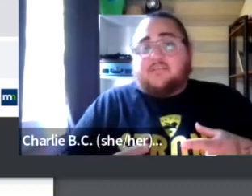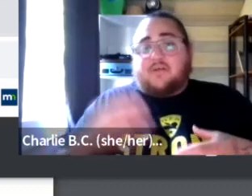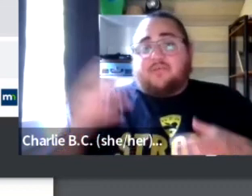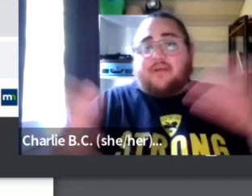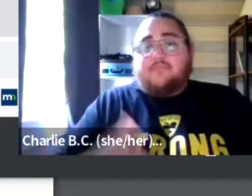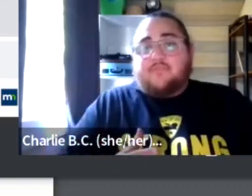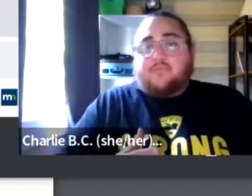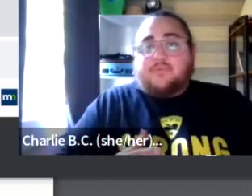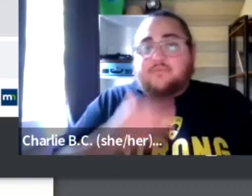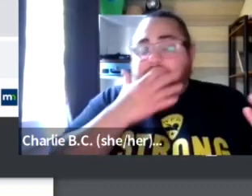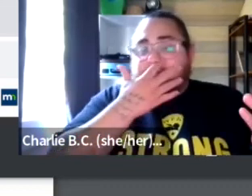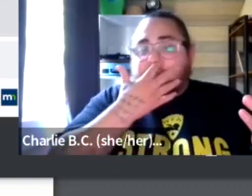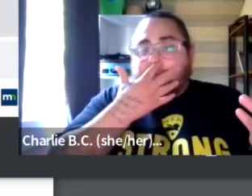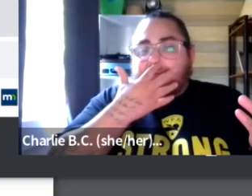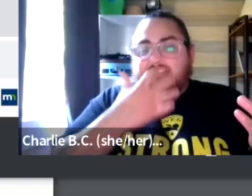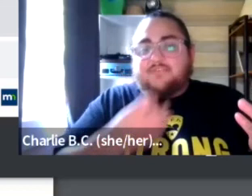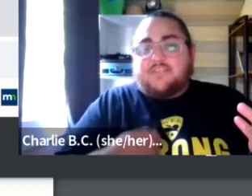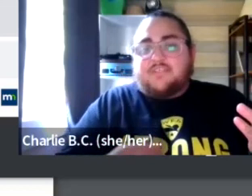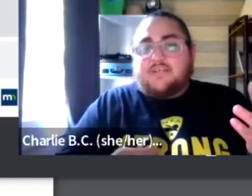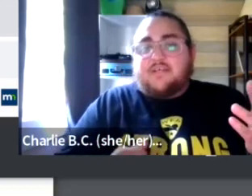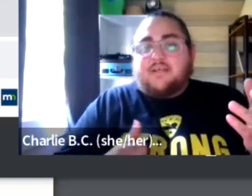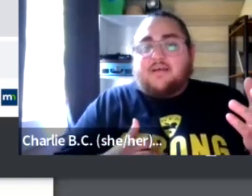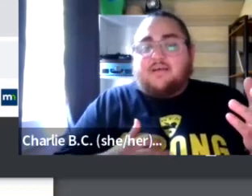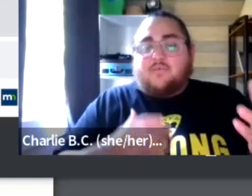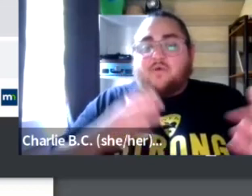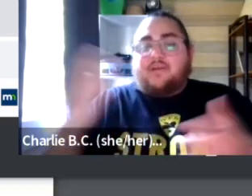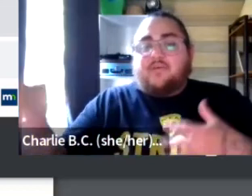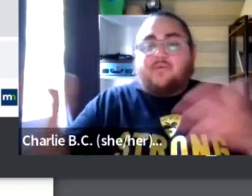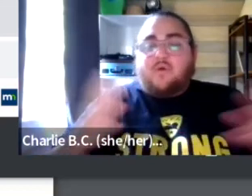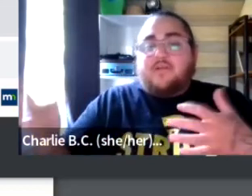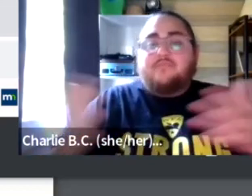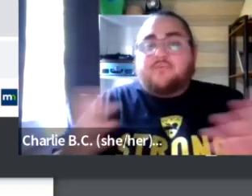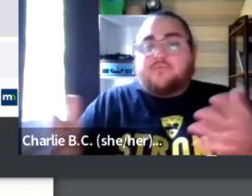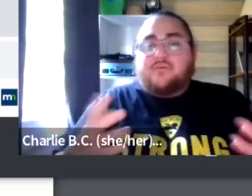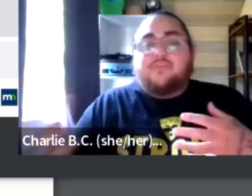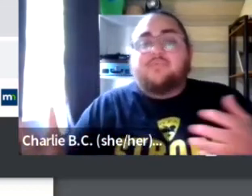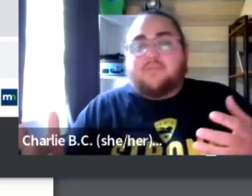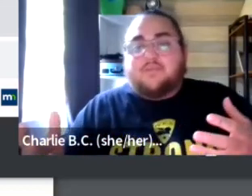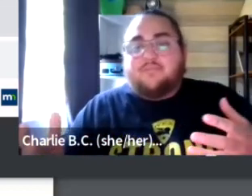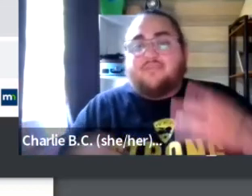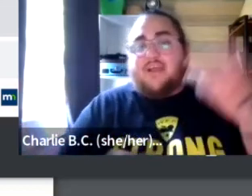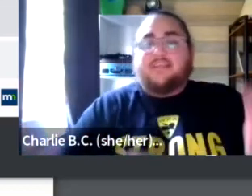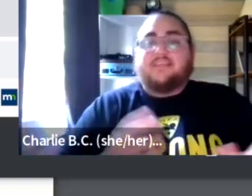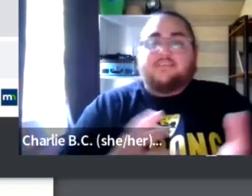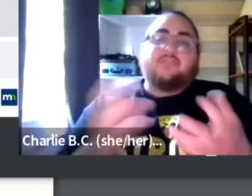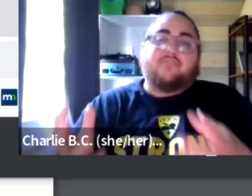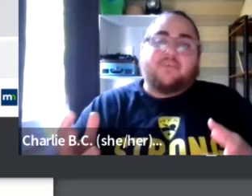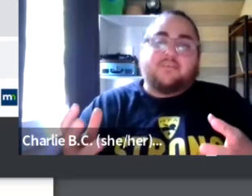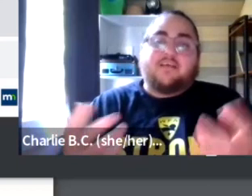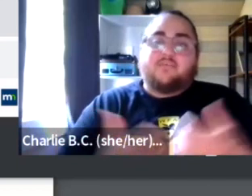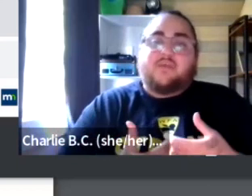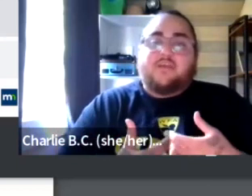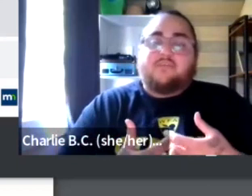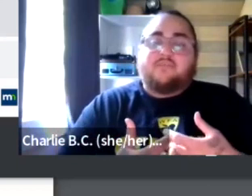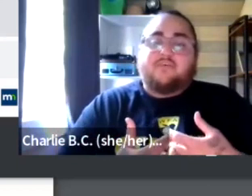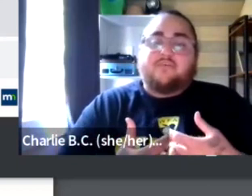that does qualify for the waiver services, one of you could be providing this